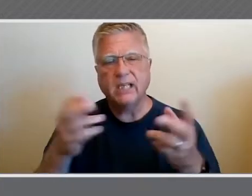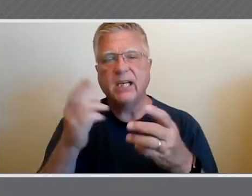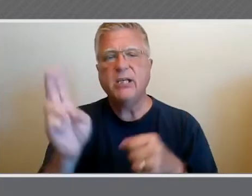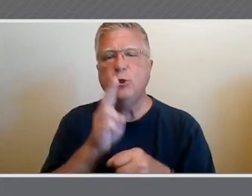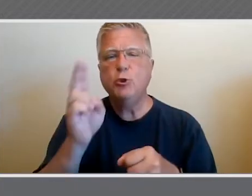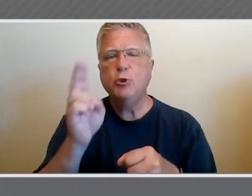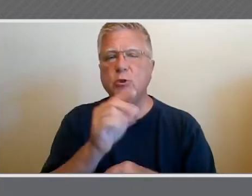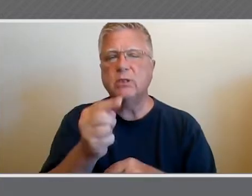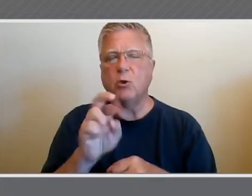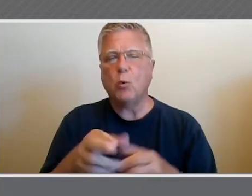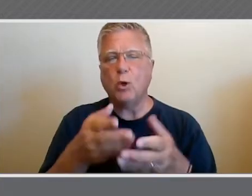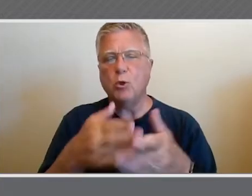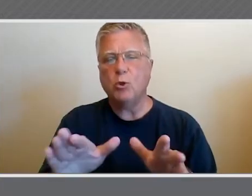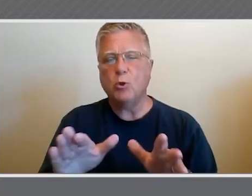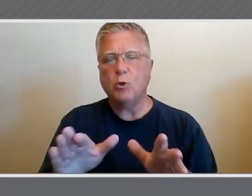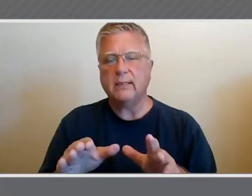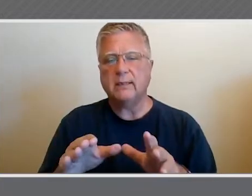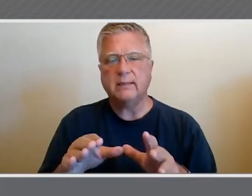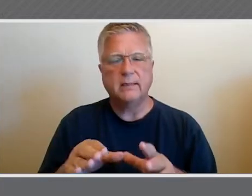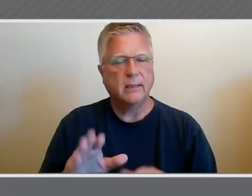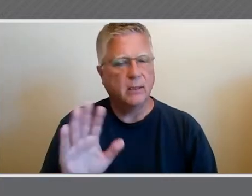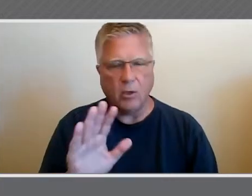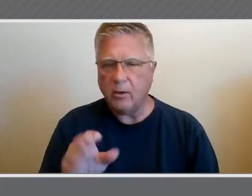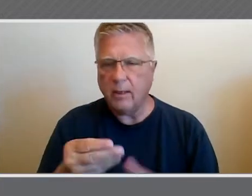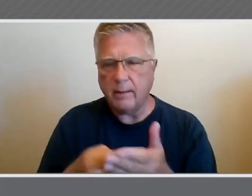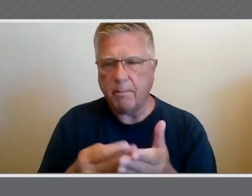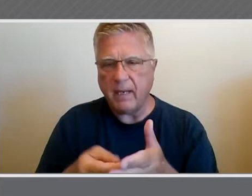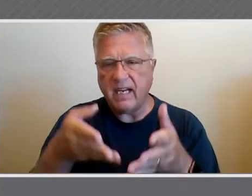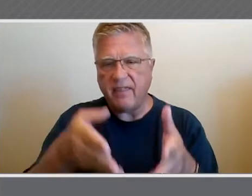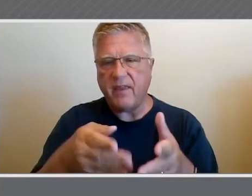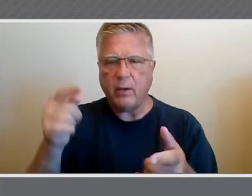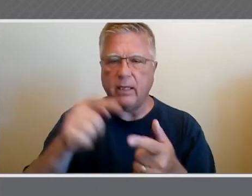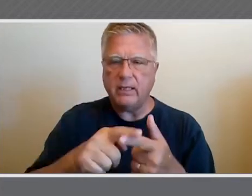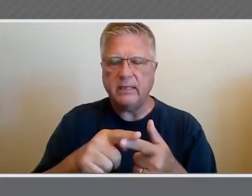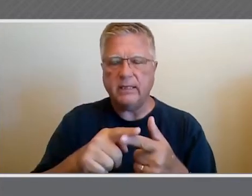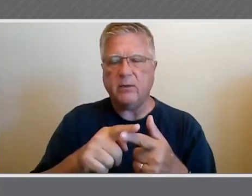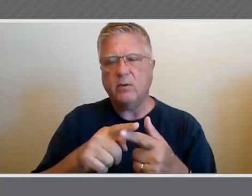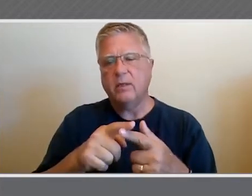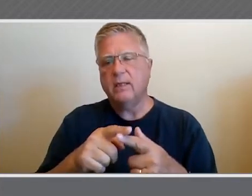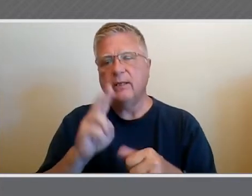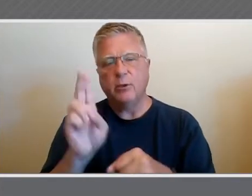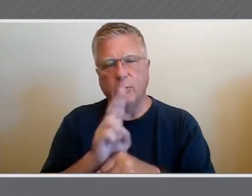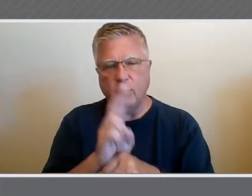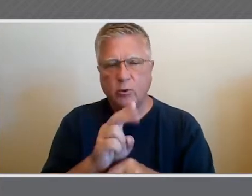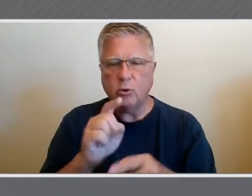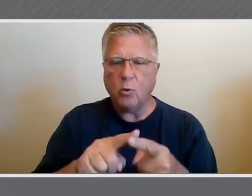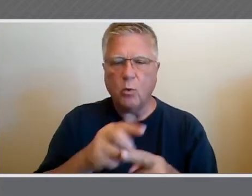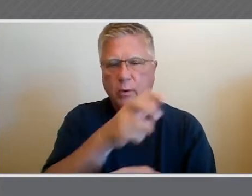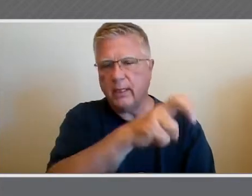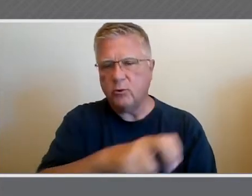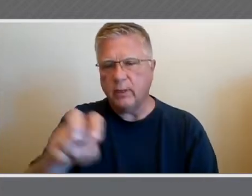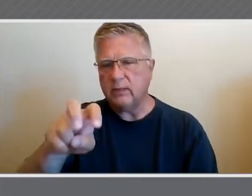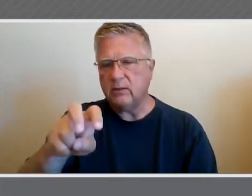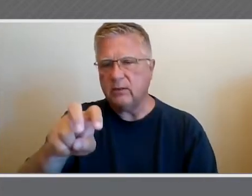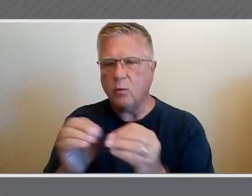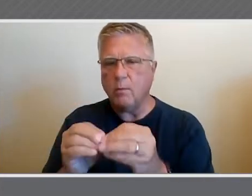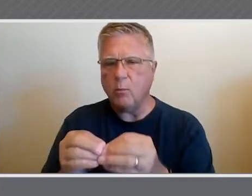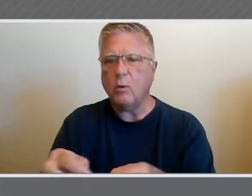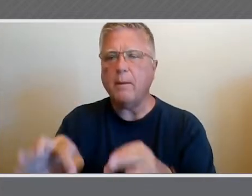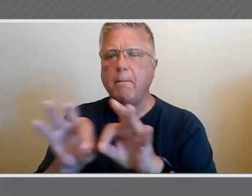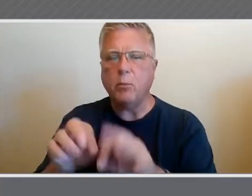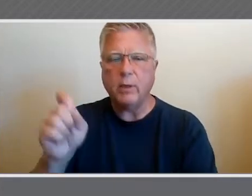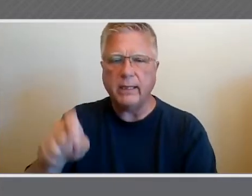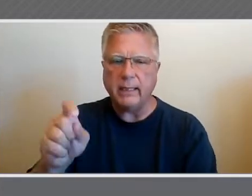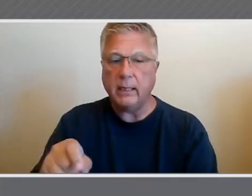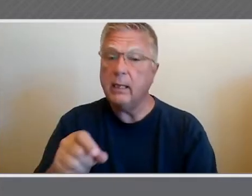remain available until a project is delivered or they're reallocated to a more immediate need. The operating budget is use it or lose it.